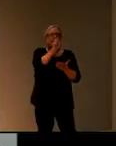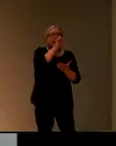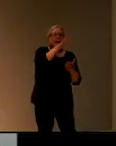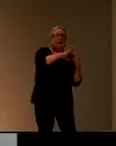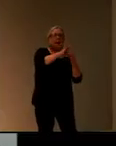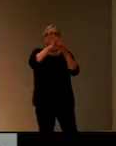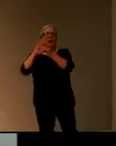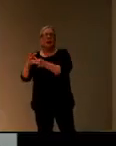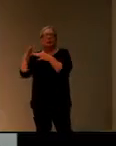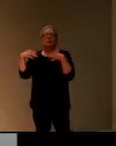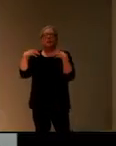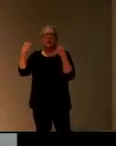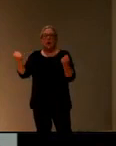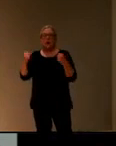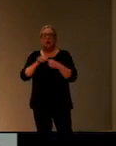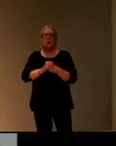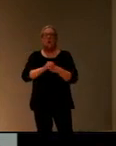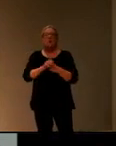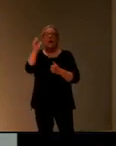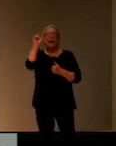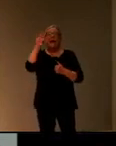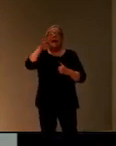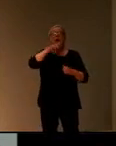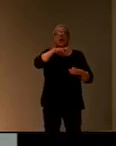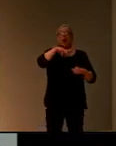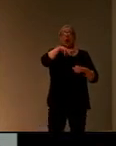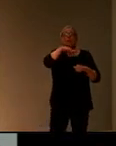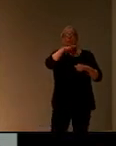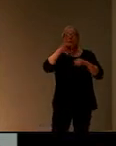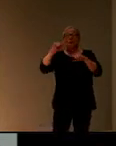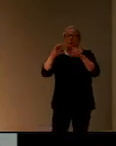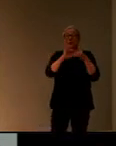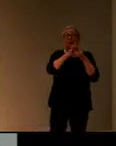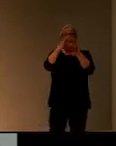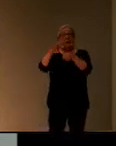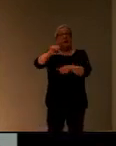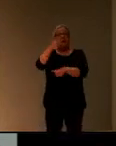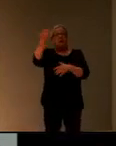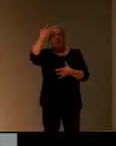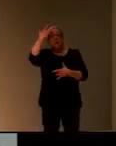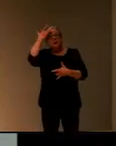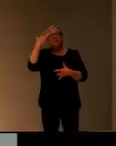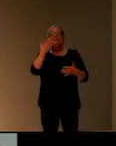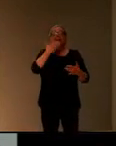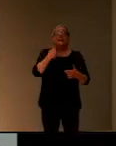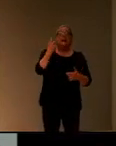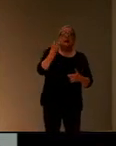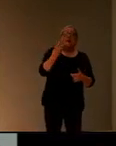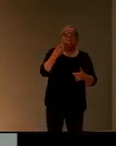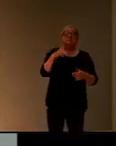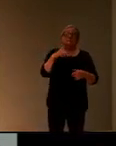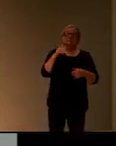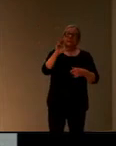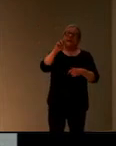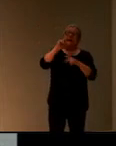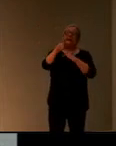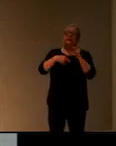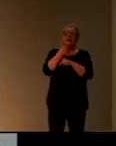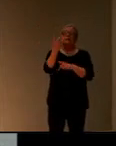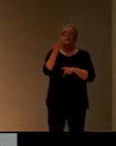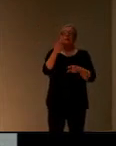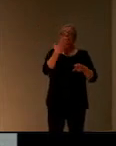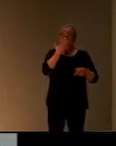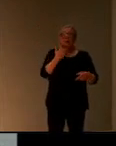Because the reality is that air pollution also is linked and associated with other diseases, whether that's type 2 diabetes or cognitive